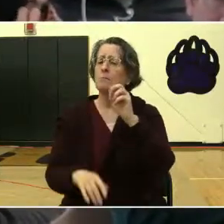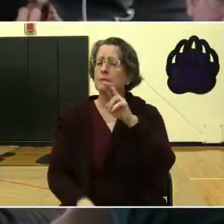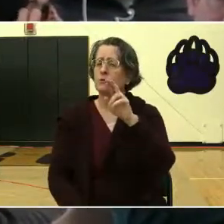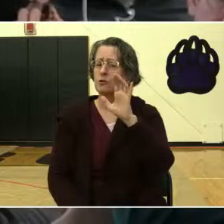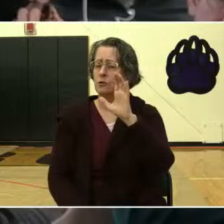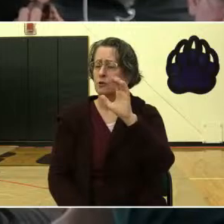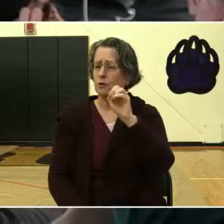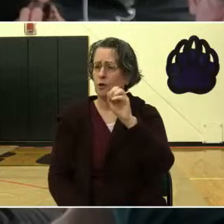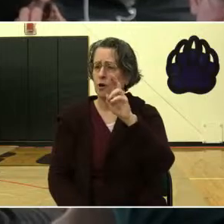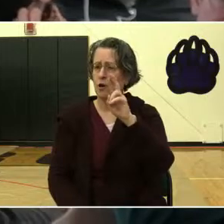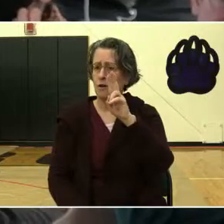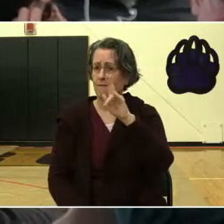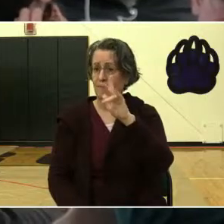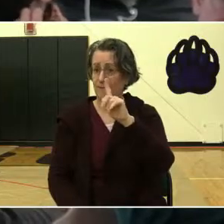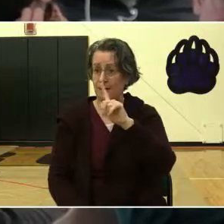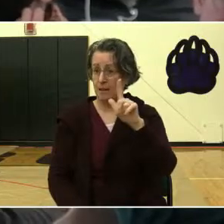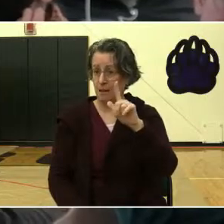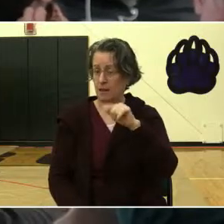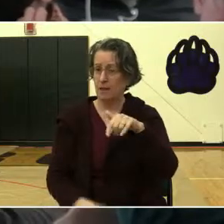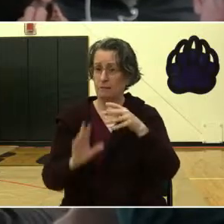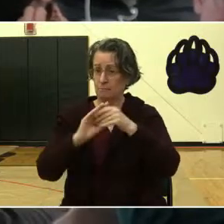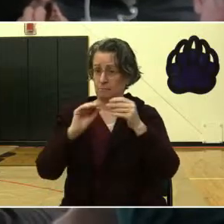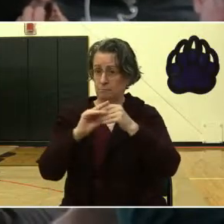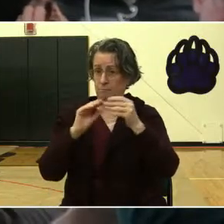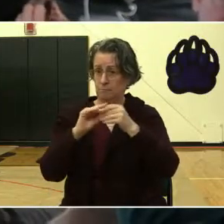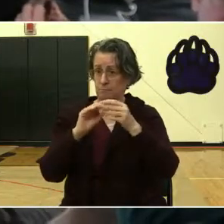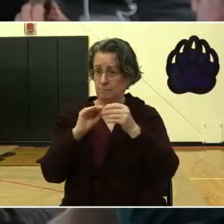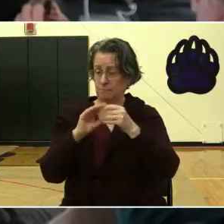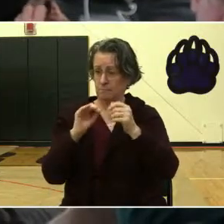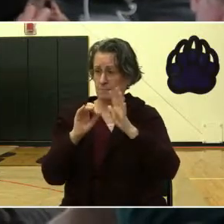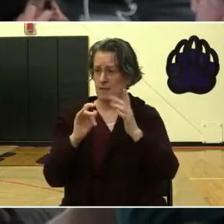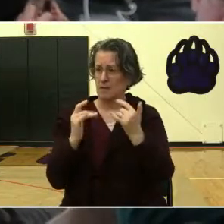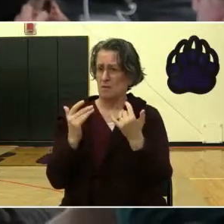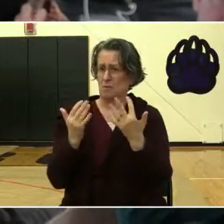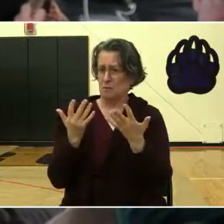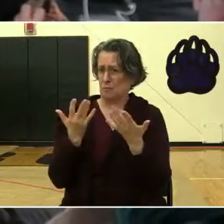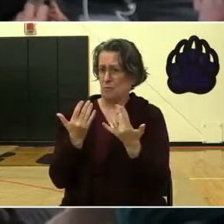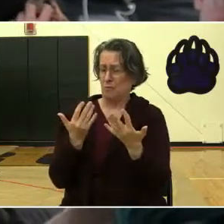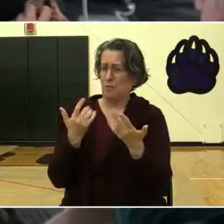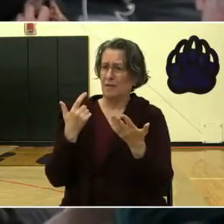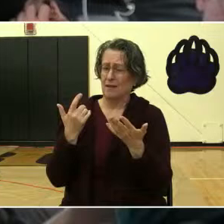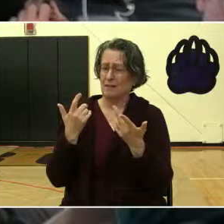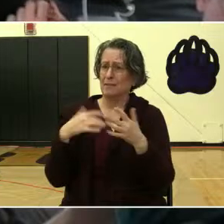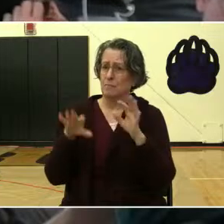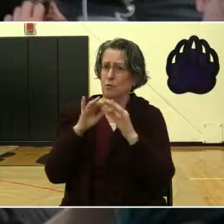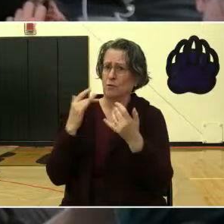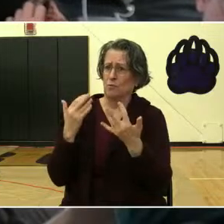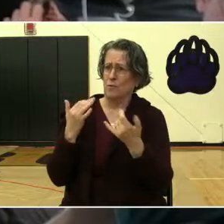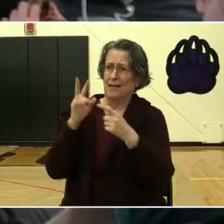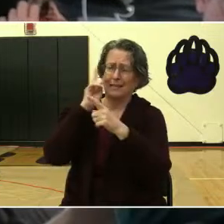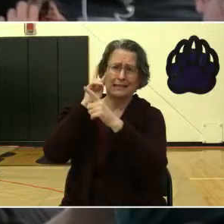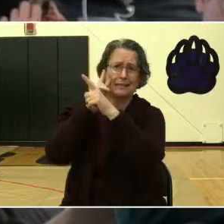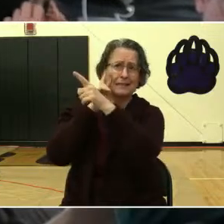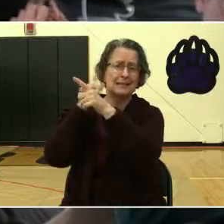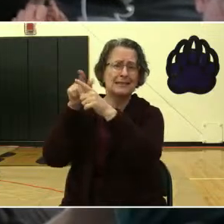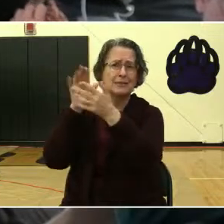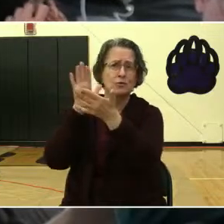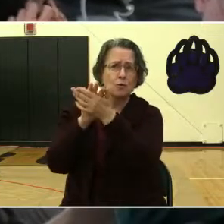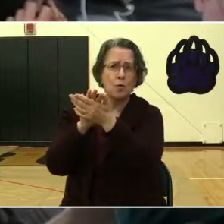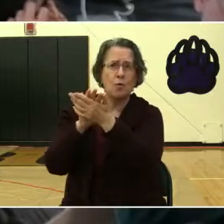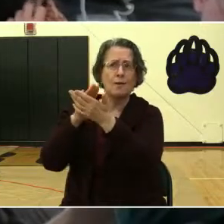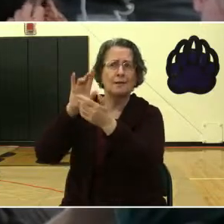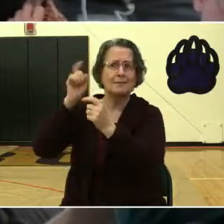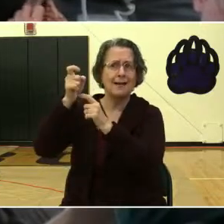about waiting to see a a concrete number of what the school tax rate would be because that is